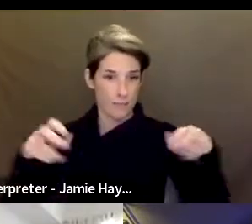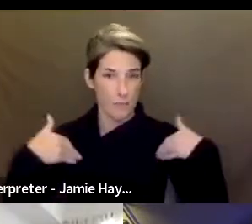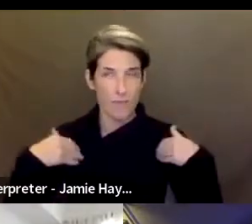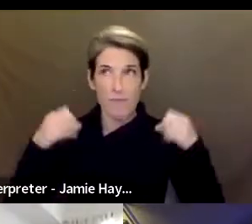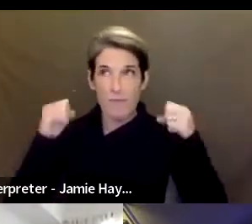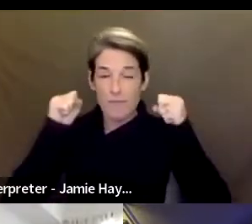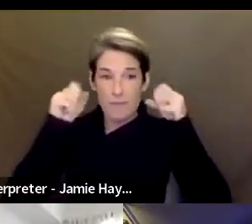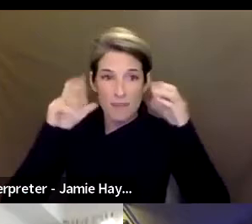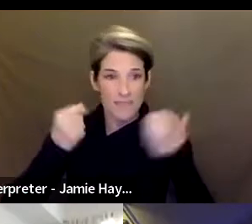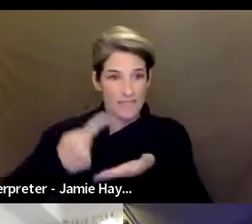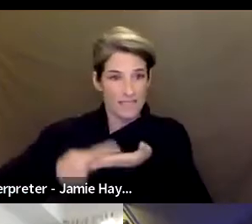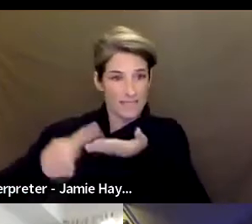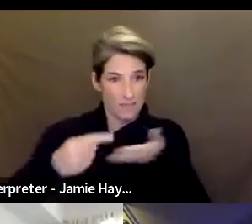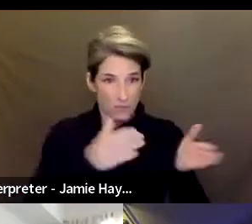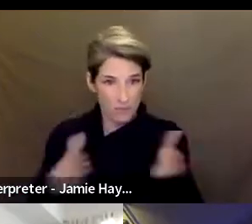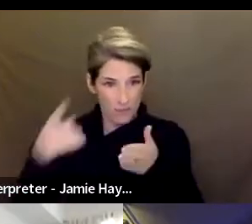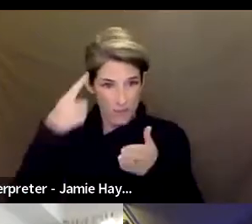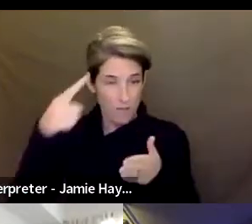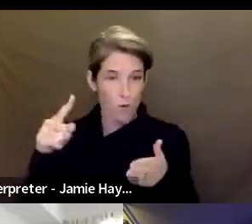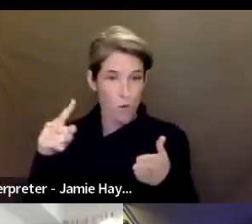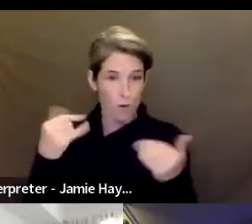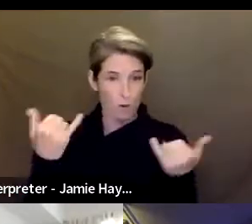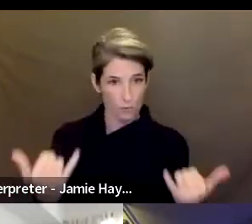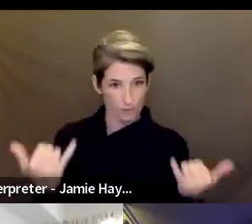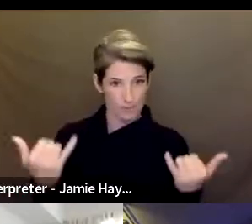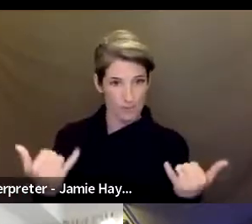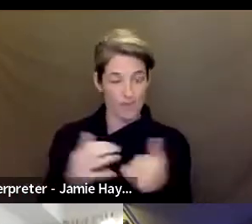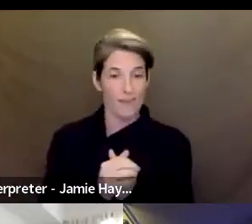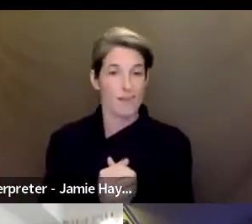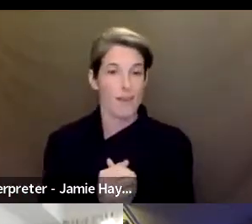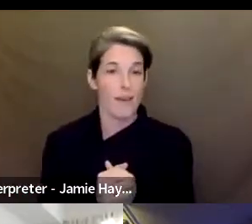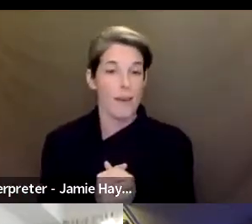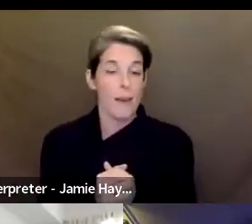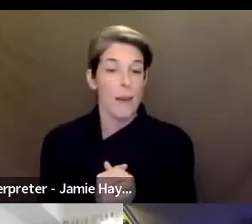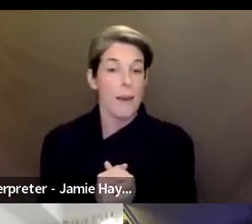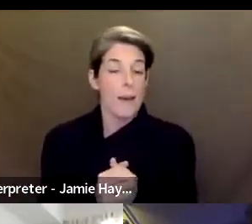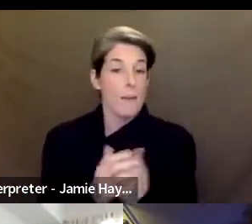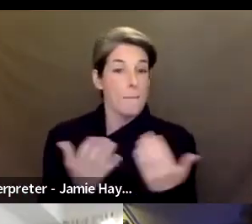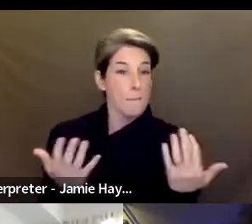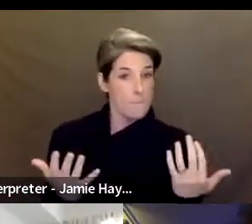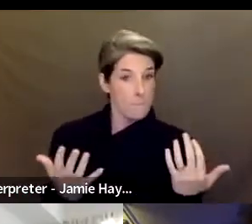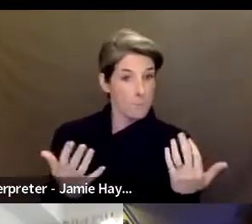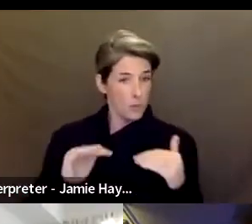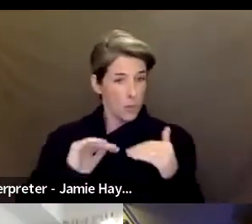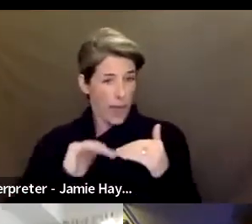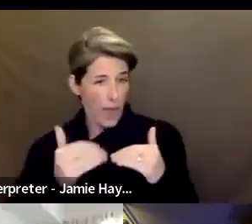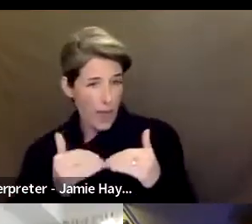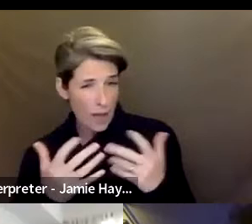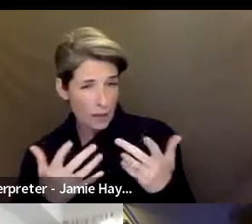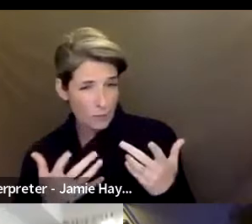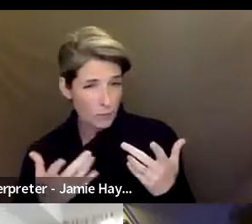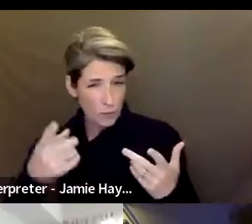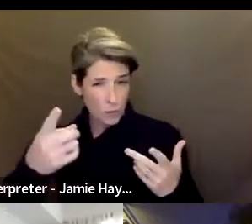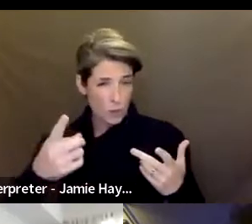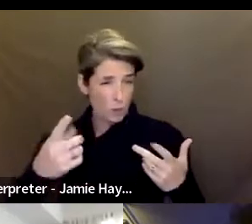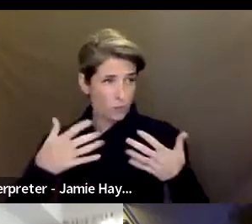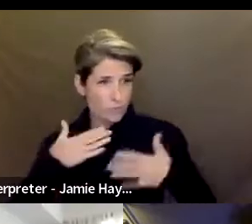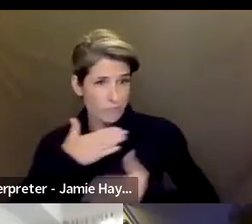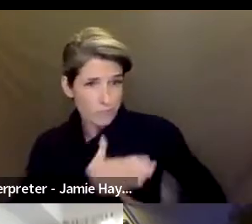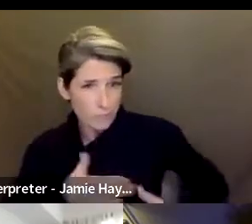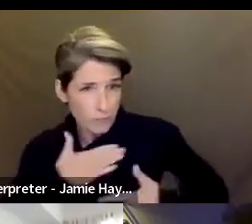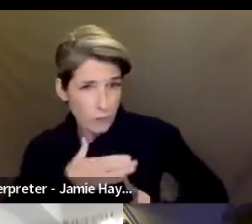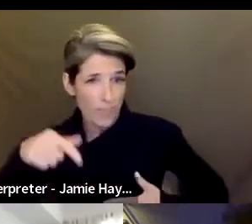great discussion planned for today. And so how you'll be able to enjoy